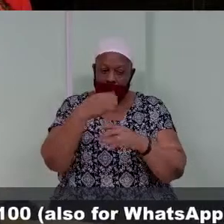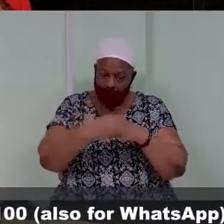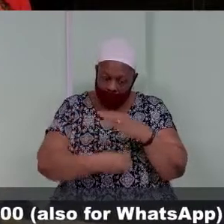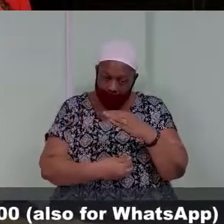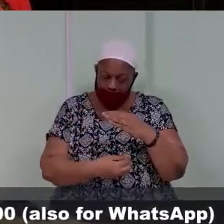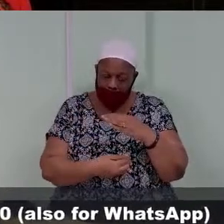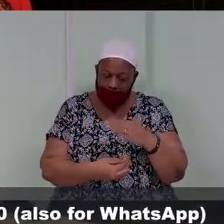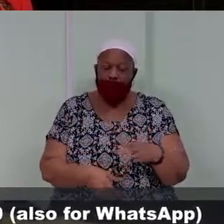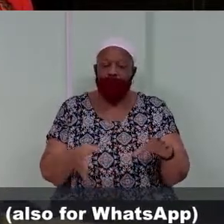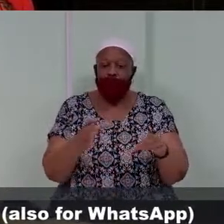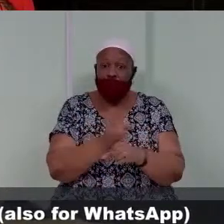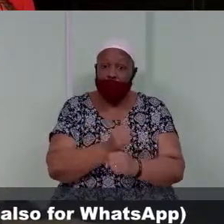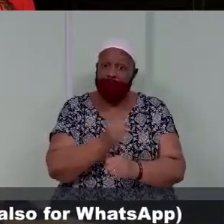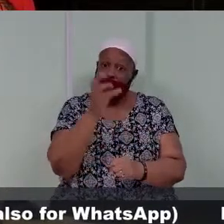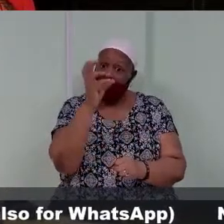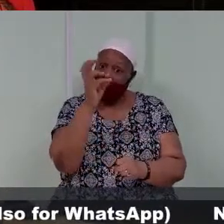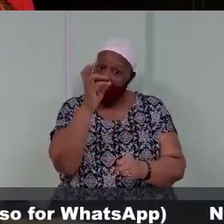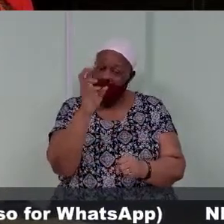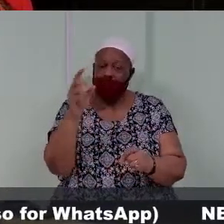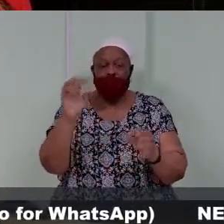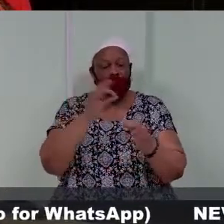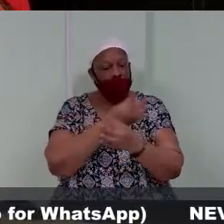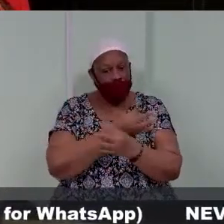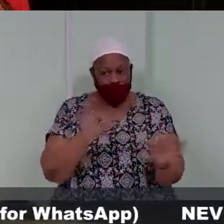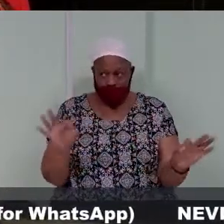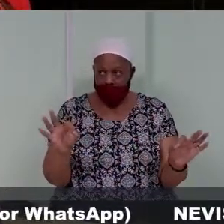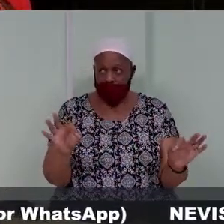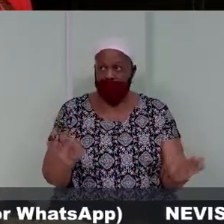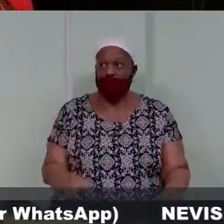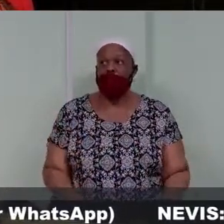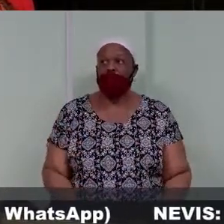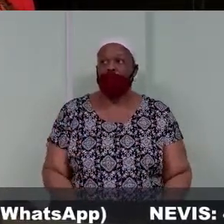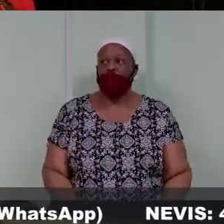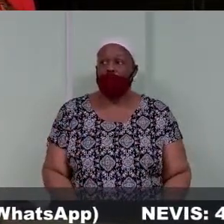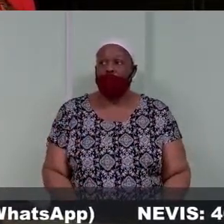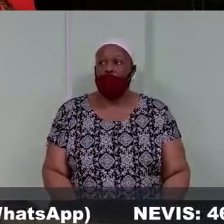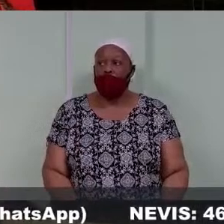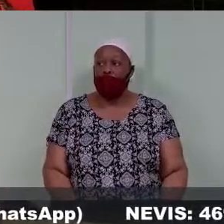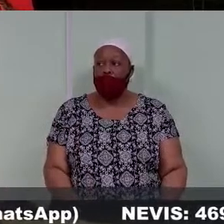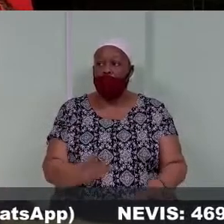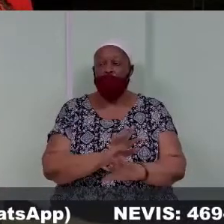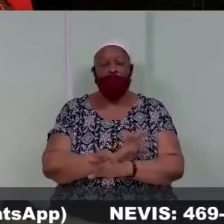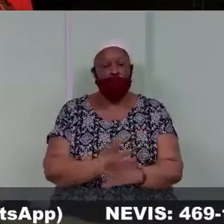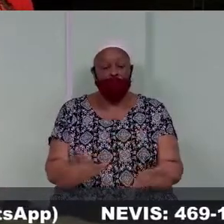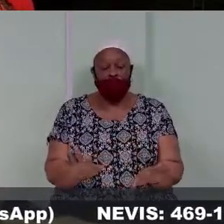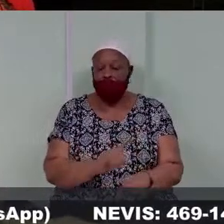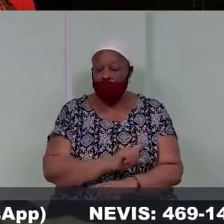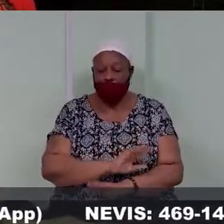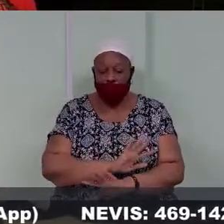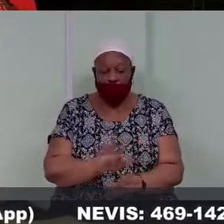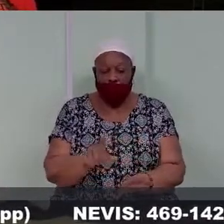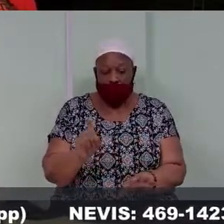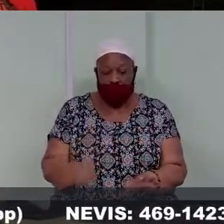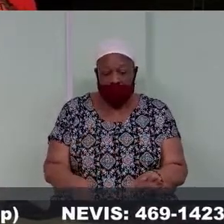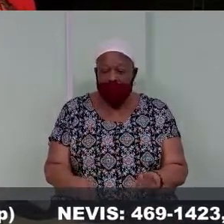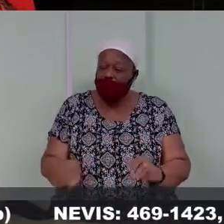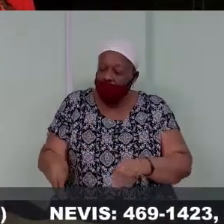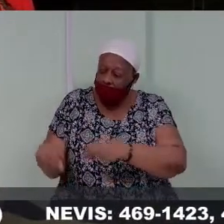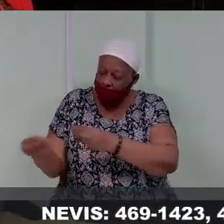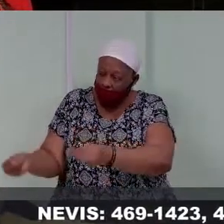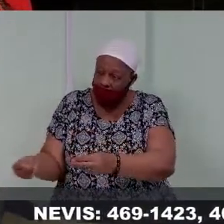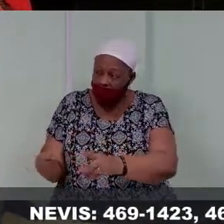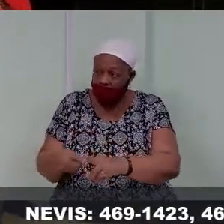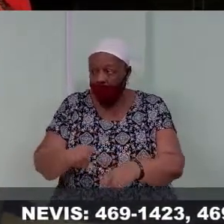buy the hamburgers, buy the hot dogs, buy the sliced bread. But if you don't need the extra, give it to your neighbor, give it to a friend, give it to a family